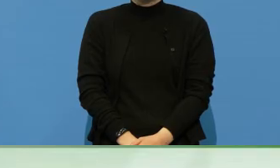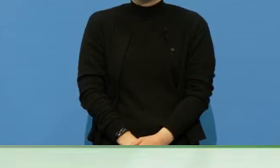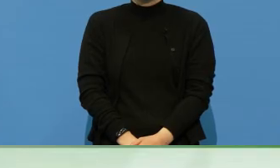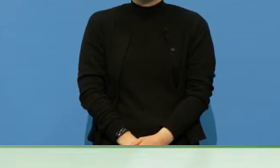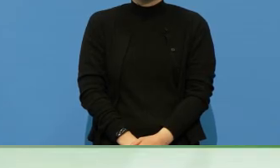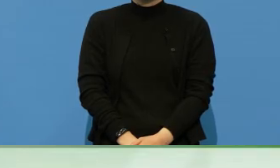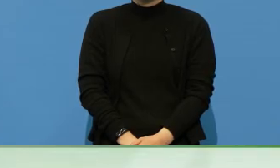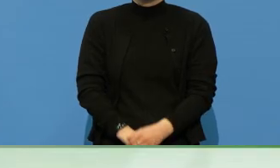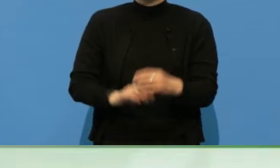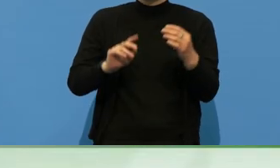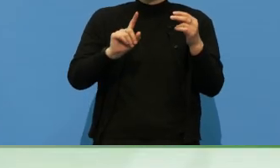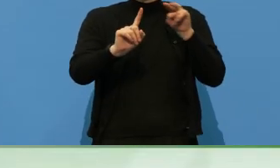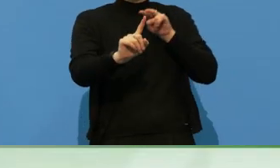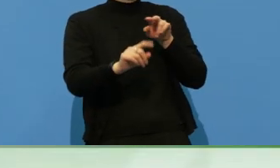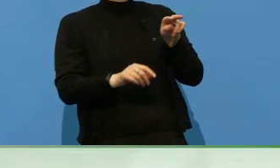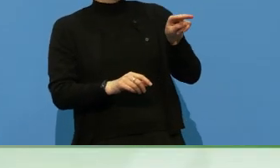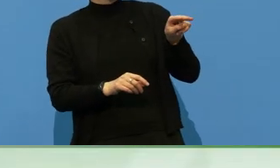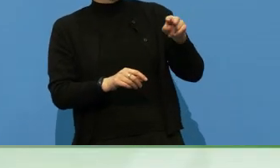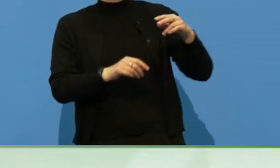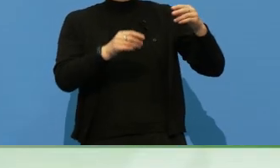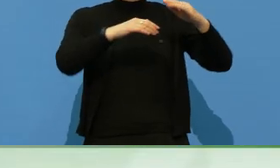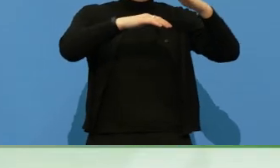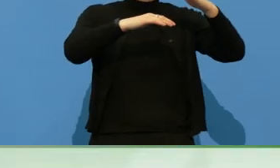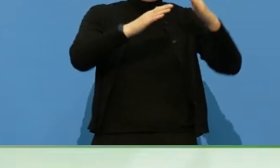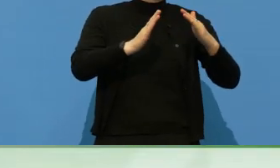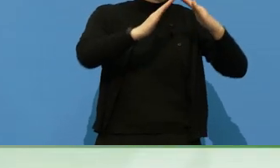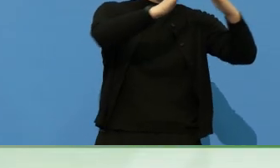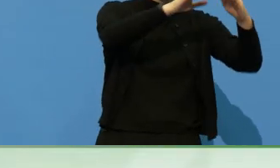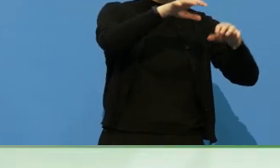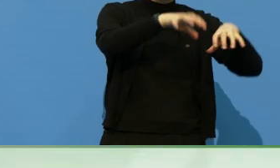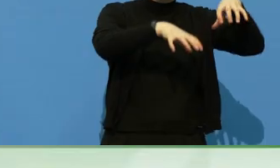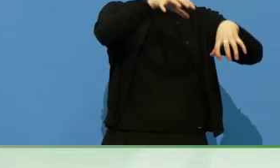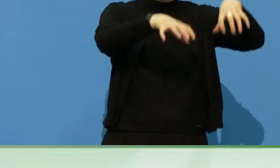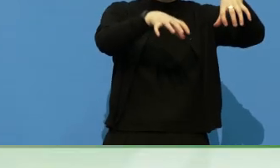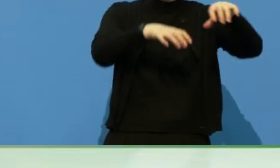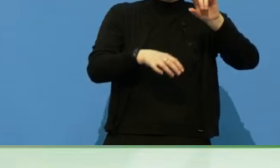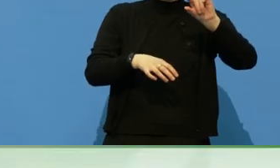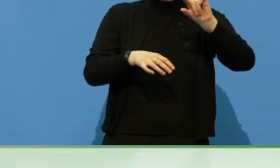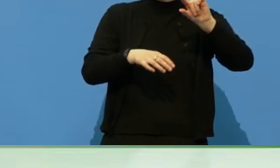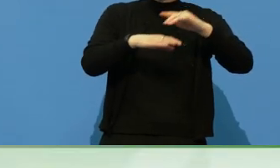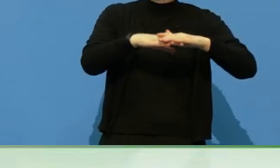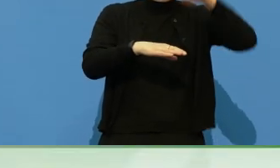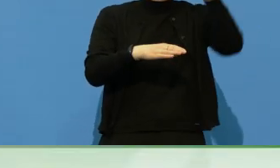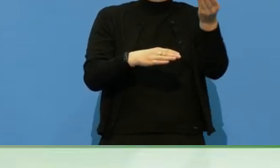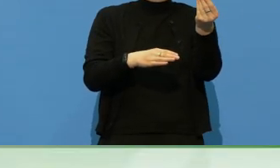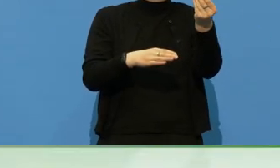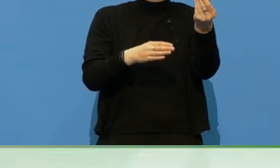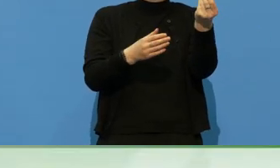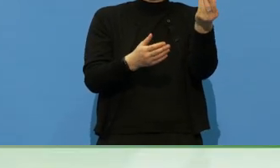In residential projects, it's a little bit more expensive because of the balconies and